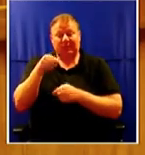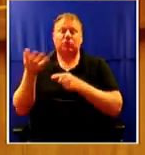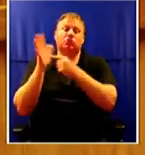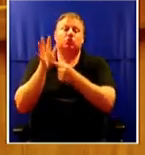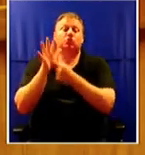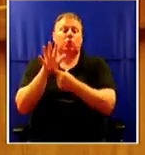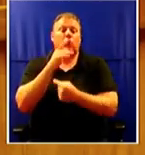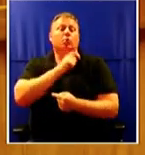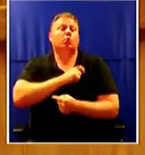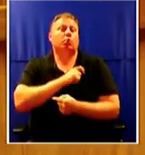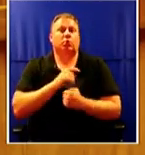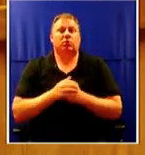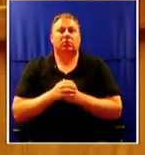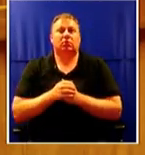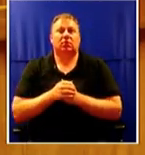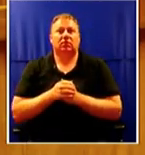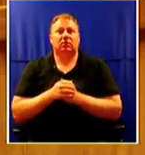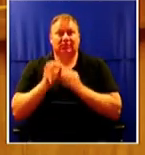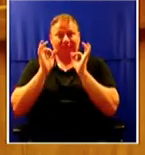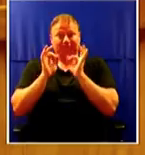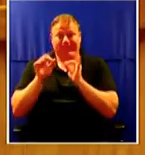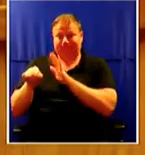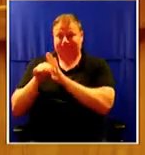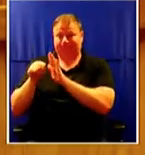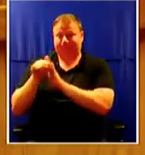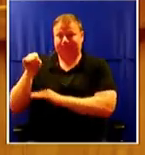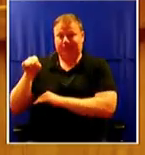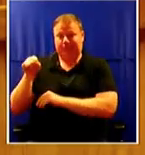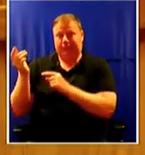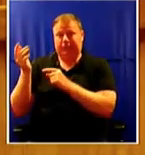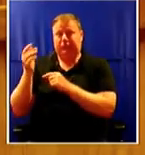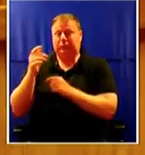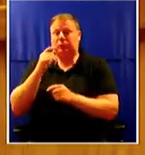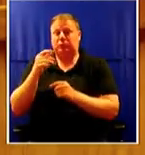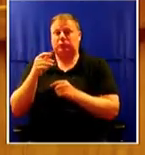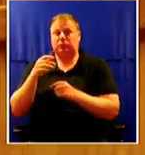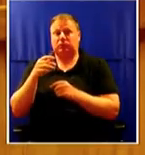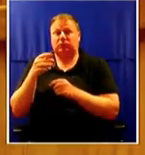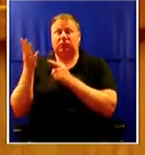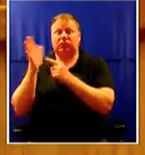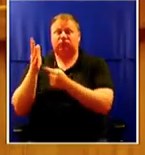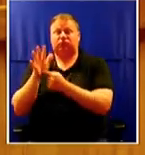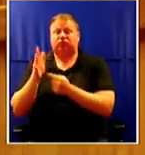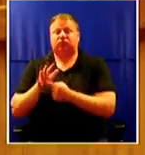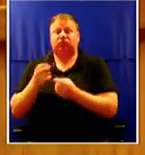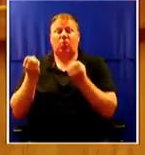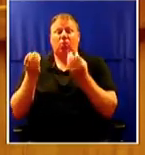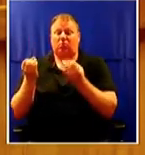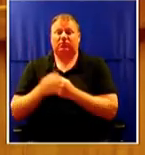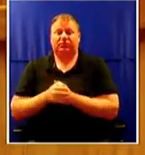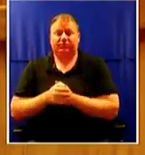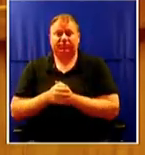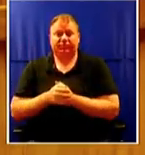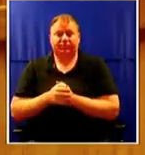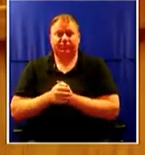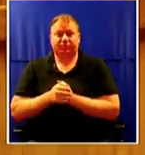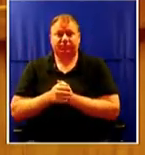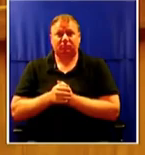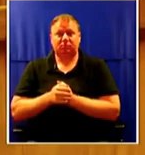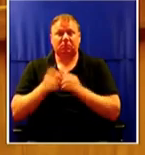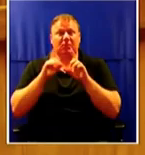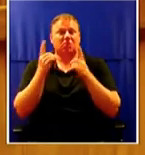and certainly the weaknesses are glaring. The Health Department has regressed to an unqualified audit opinion with material findings